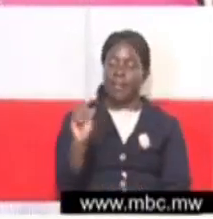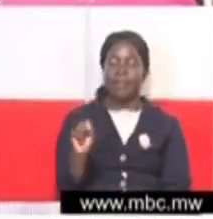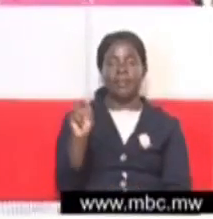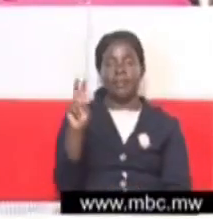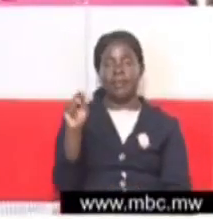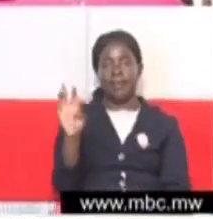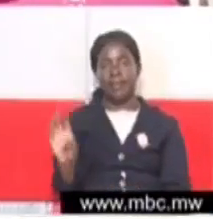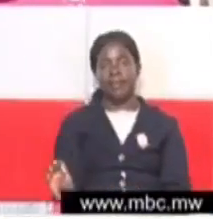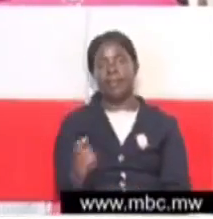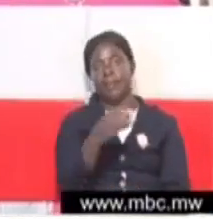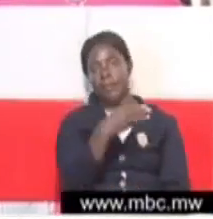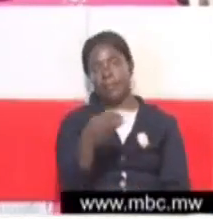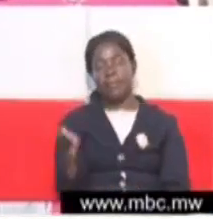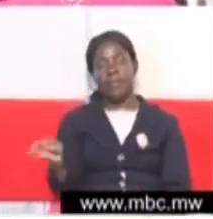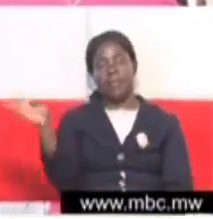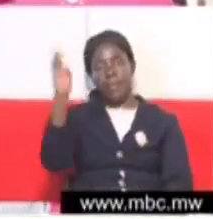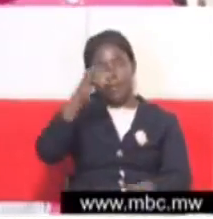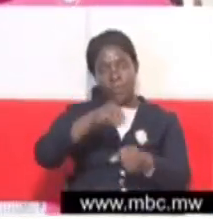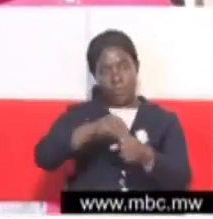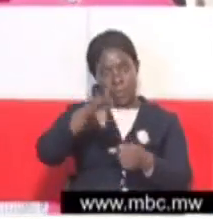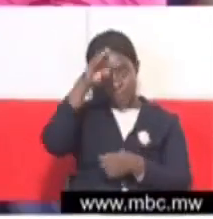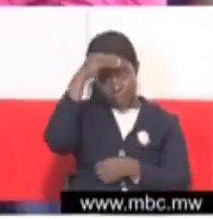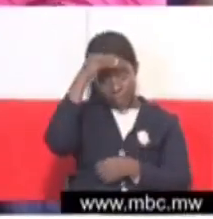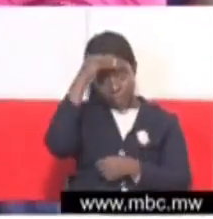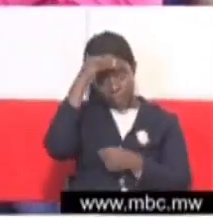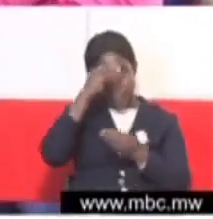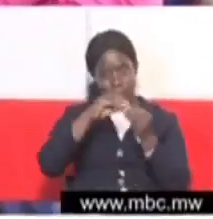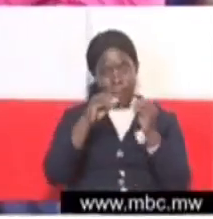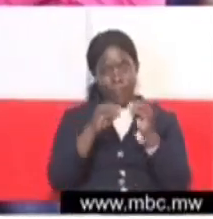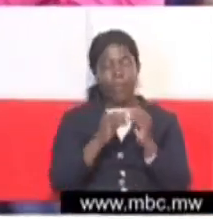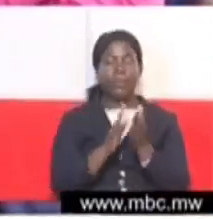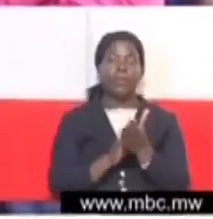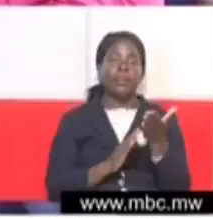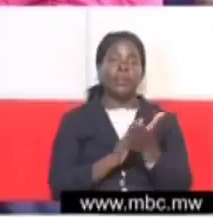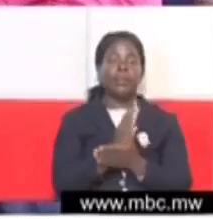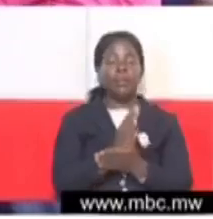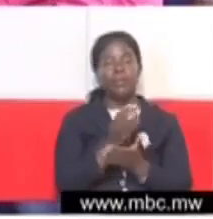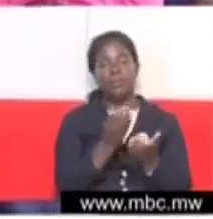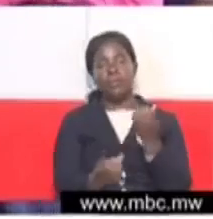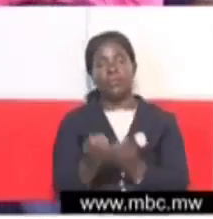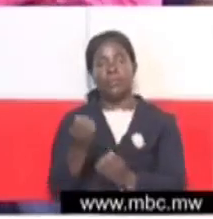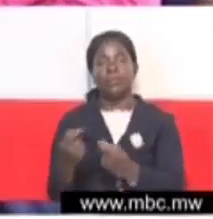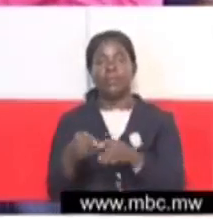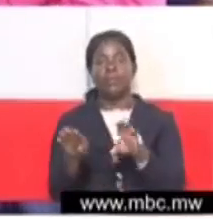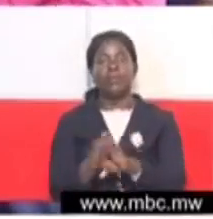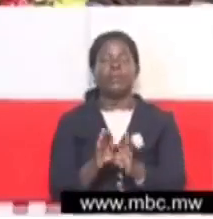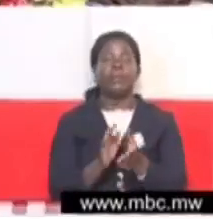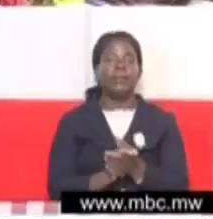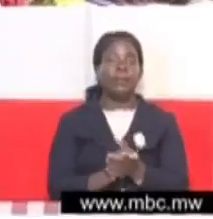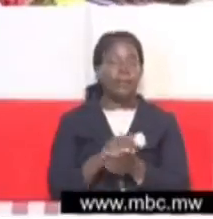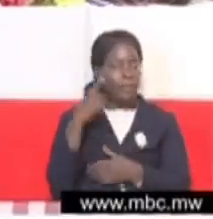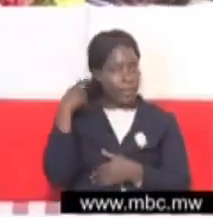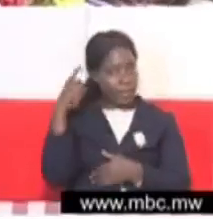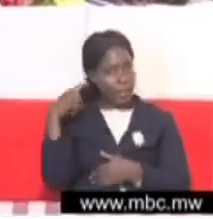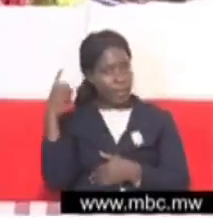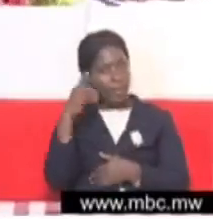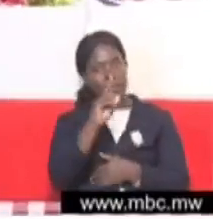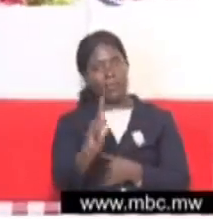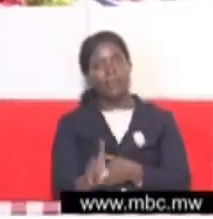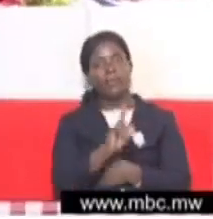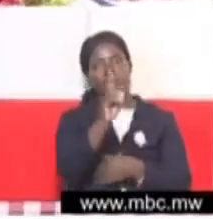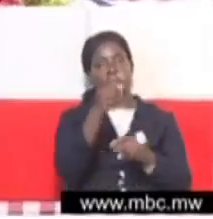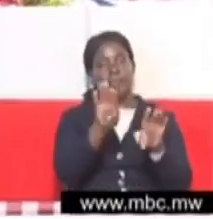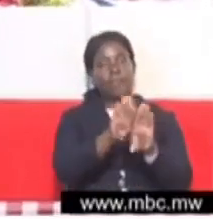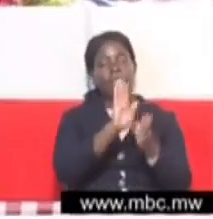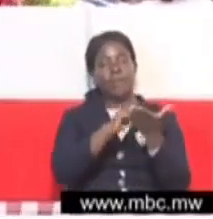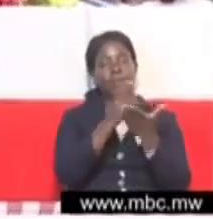provides holistic inclusive education services for children with physical and intellectual disabilities. It is out of this background